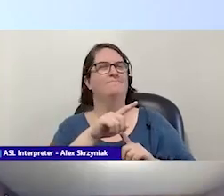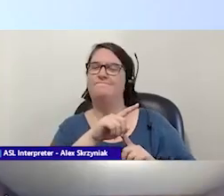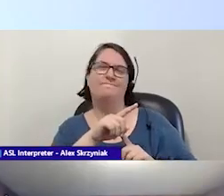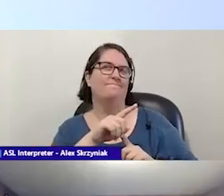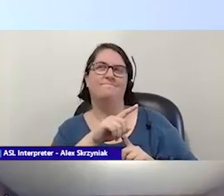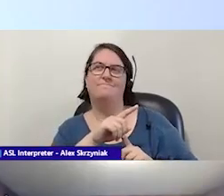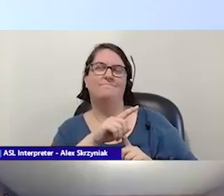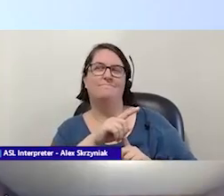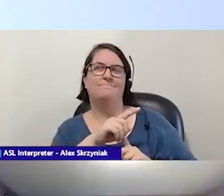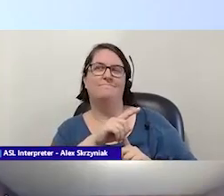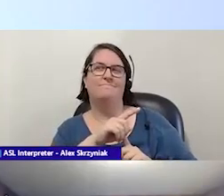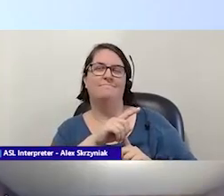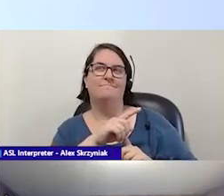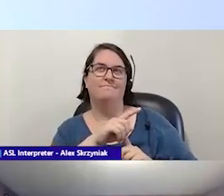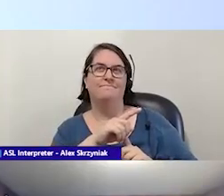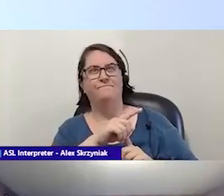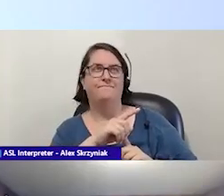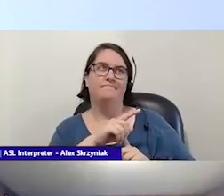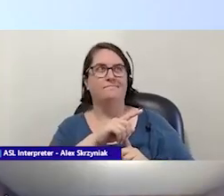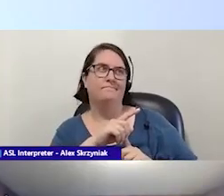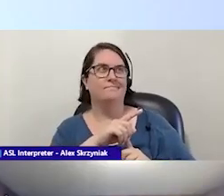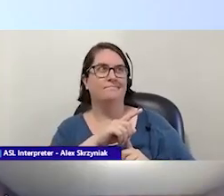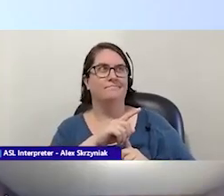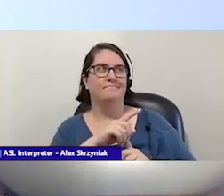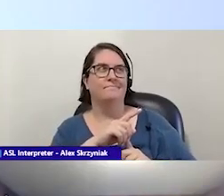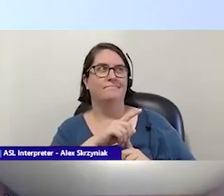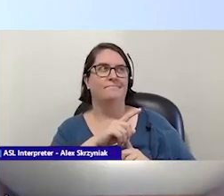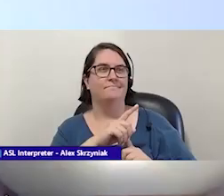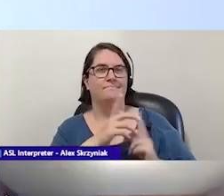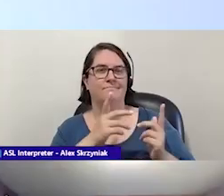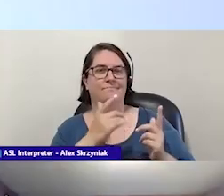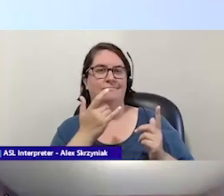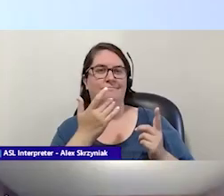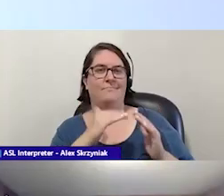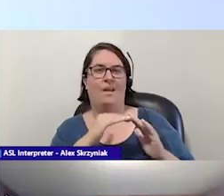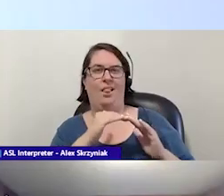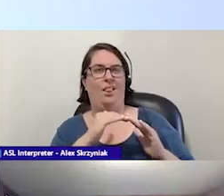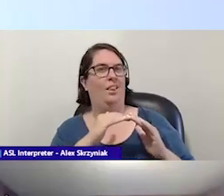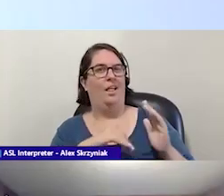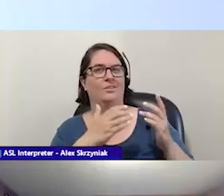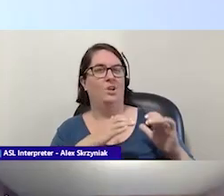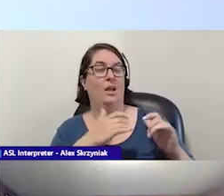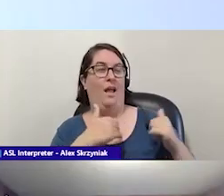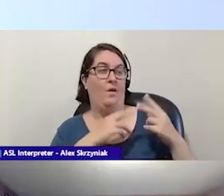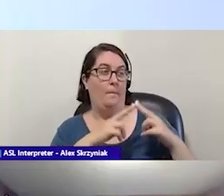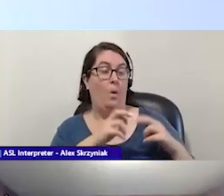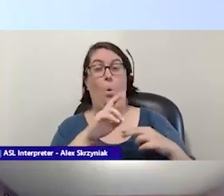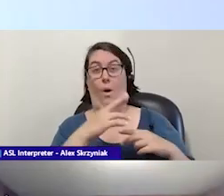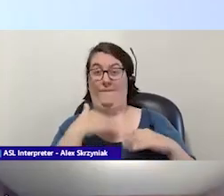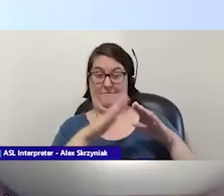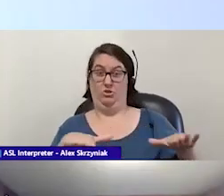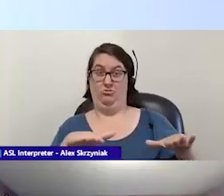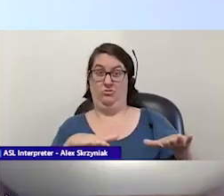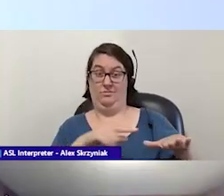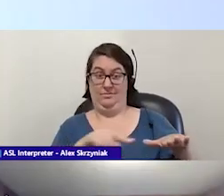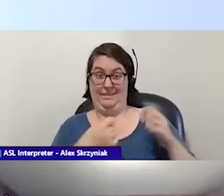have to be partnered, and if they have children, to have children who are supportive